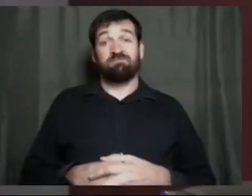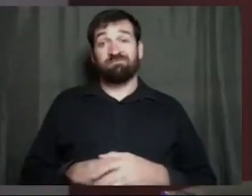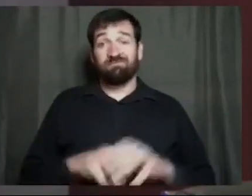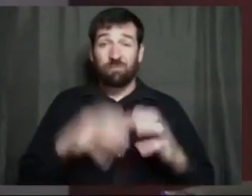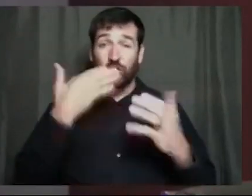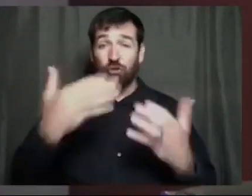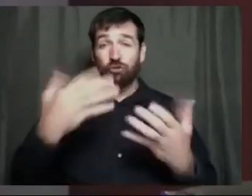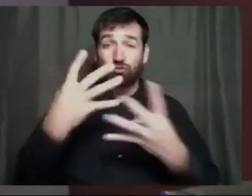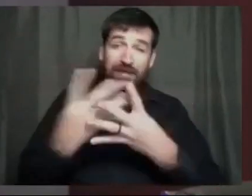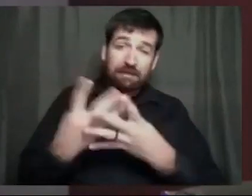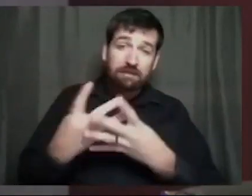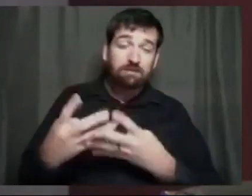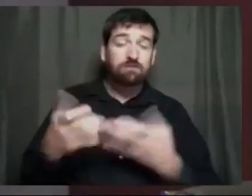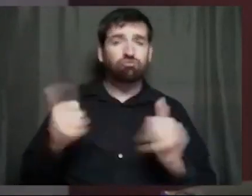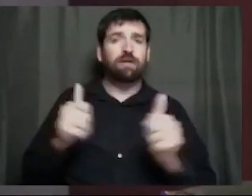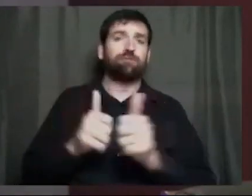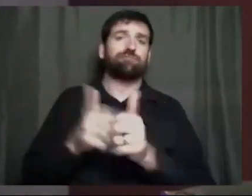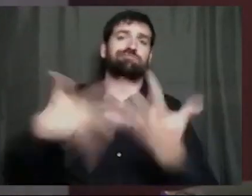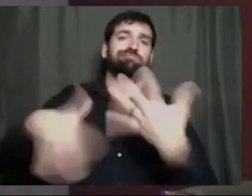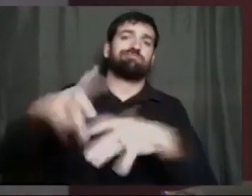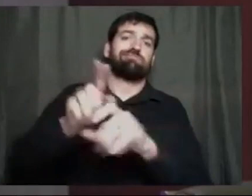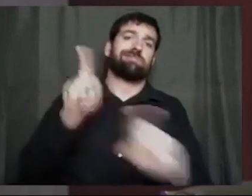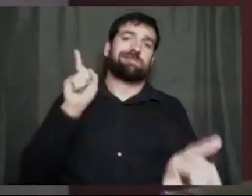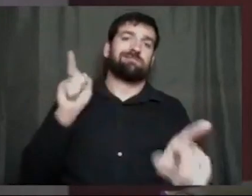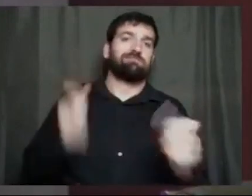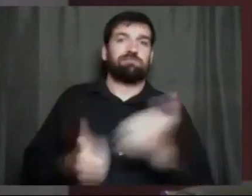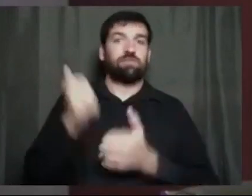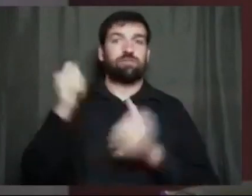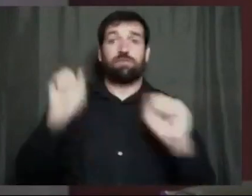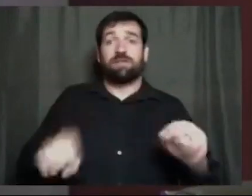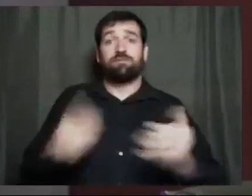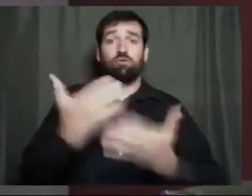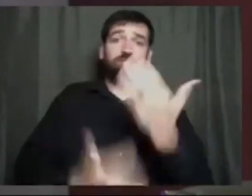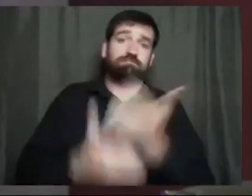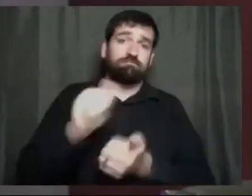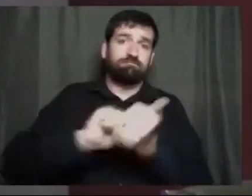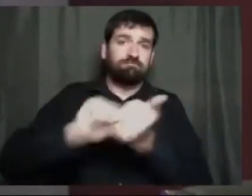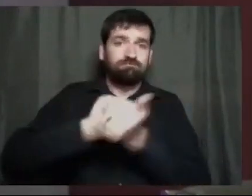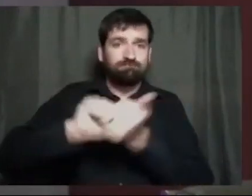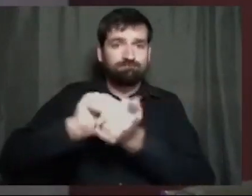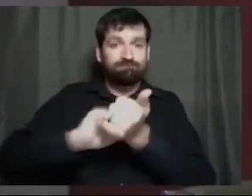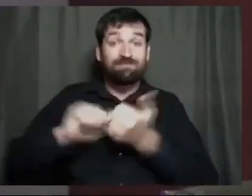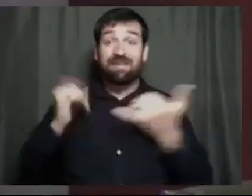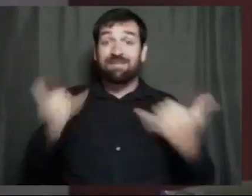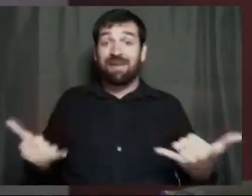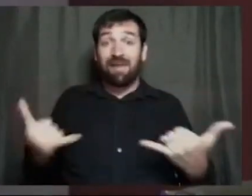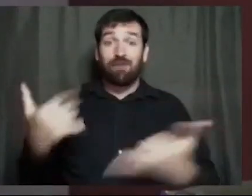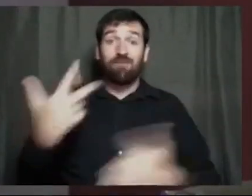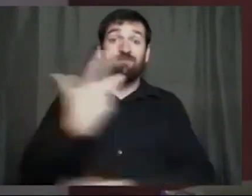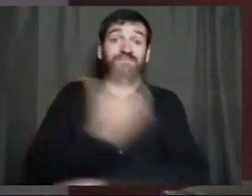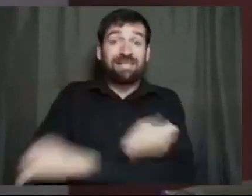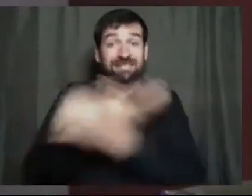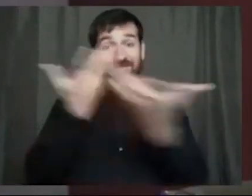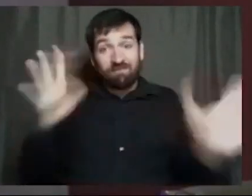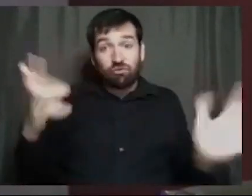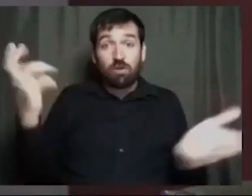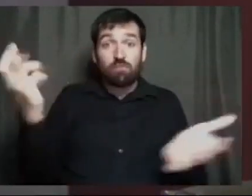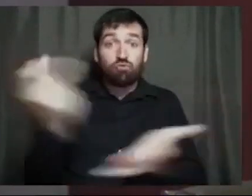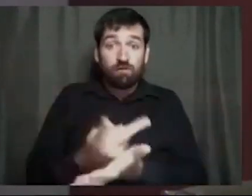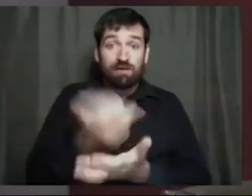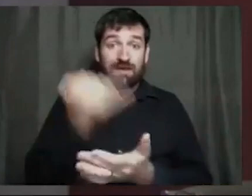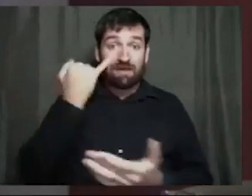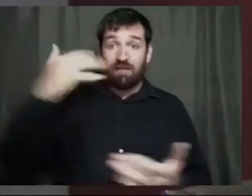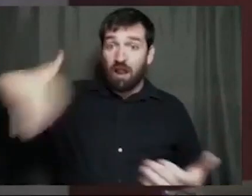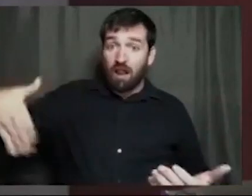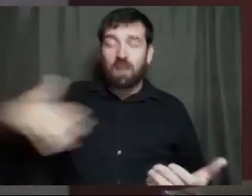to distance as much as you can and wash your hands. And now that the vaccine is approved, please, if you haven't done it yet, go out there, get